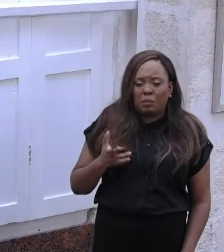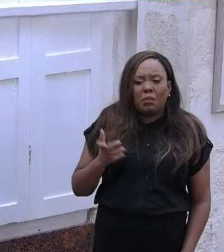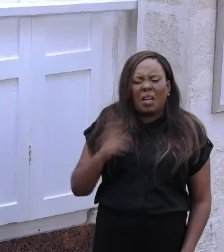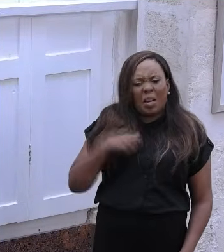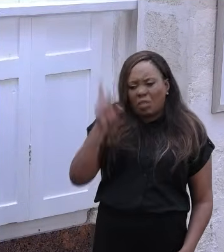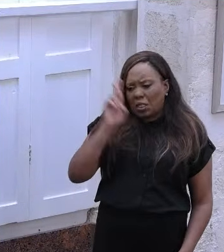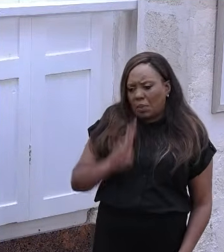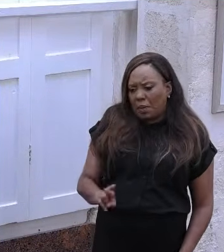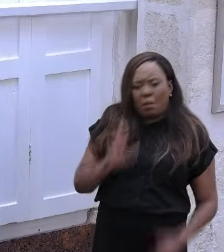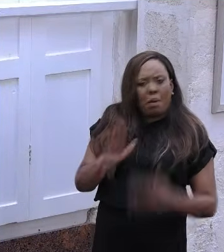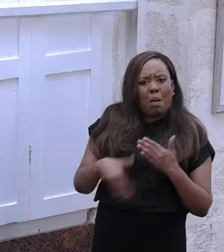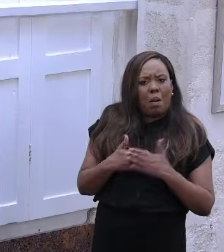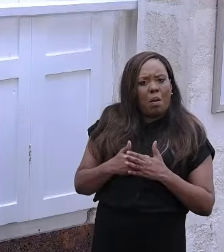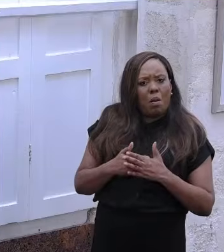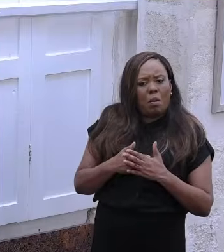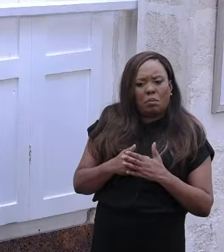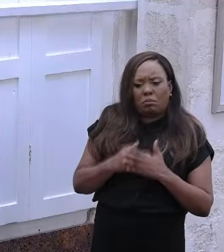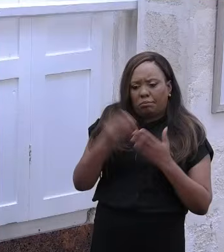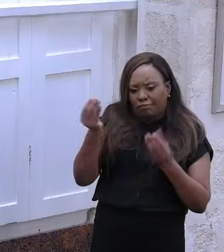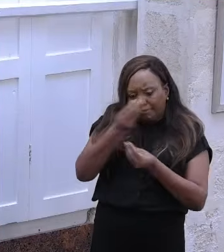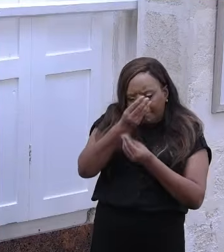reality is that